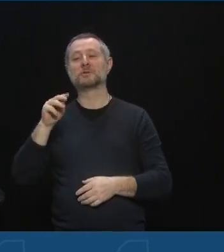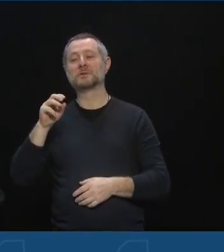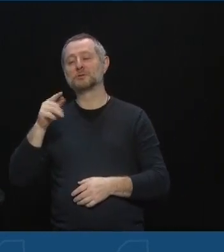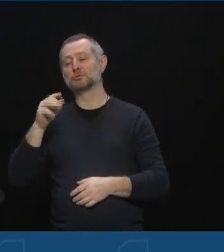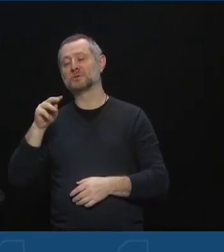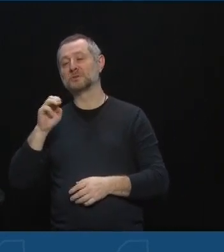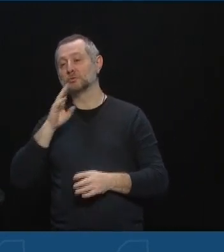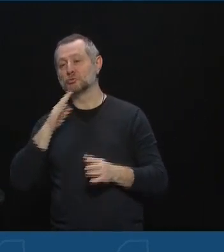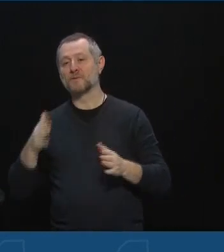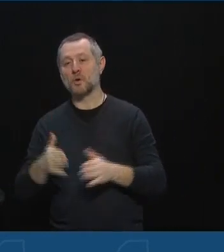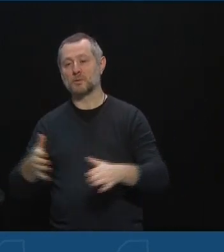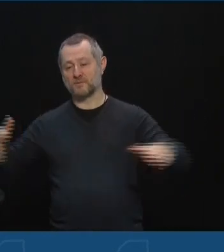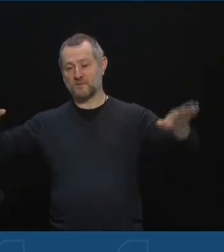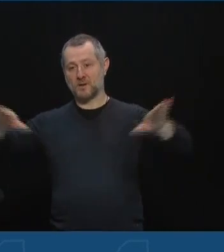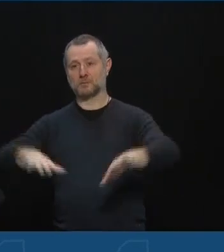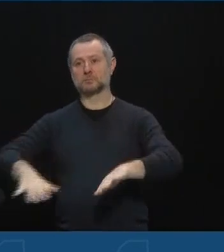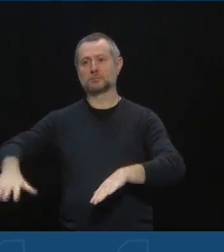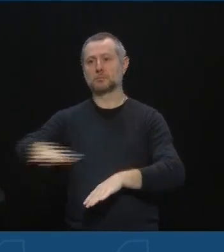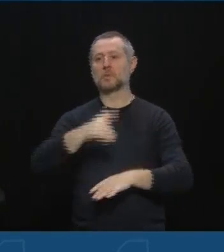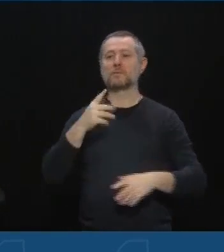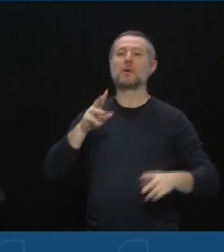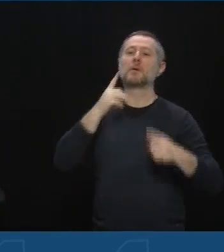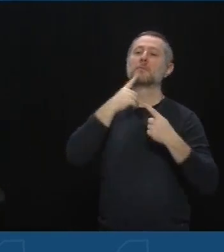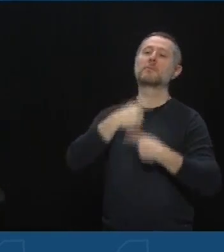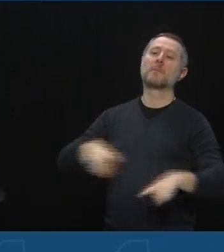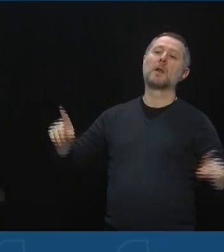in generations.